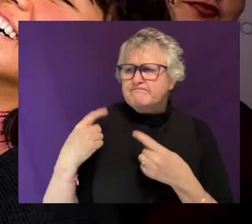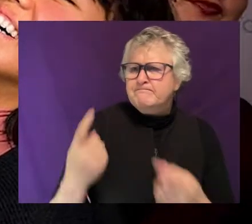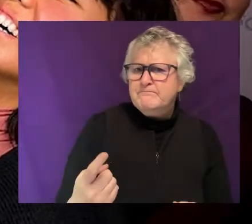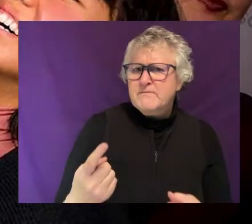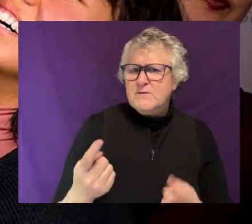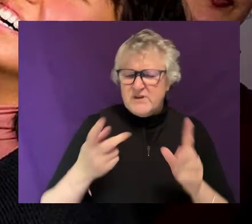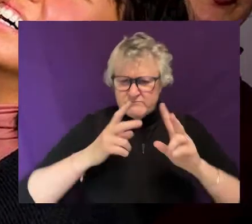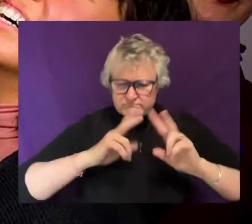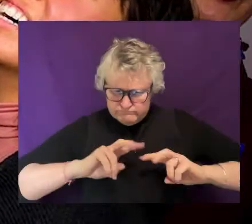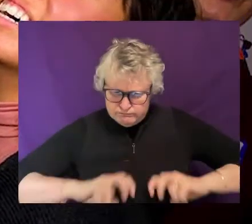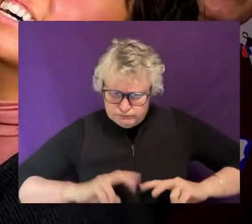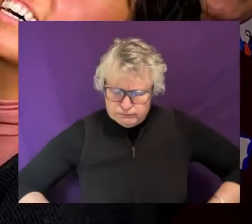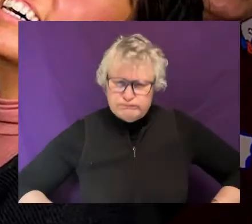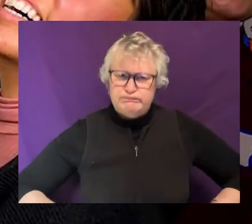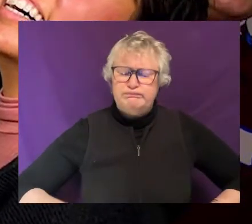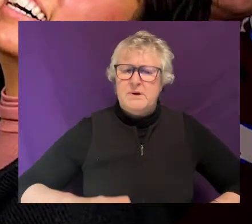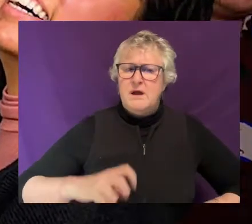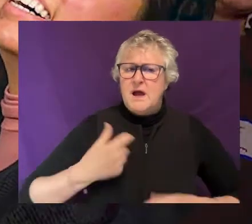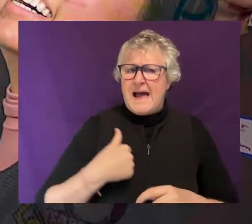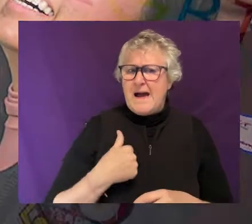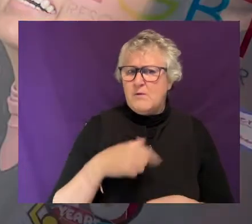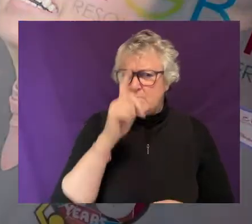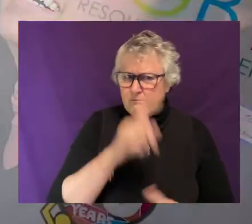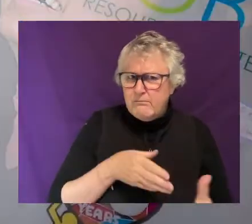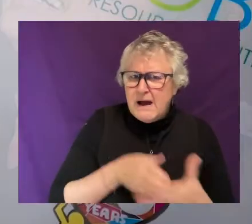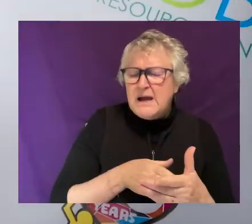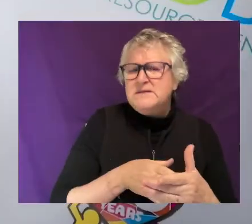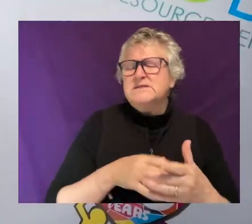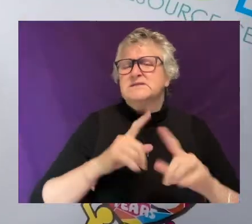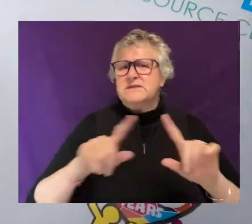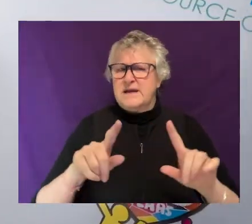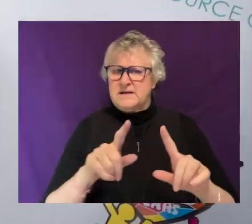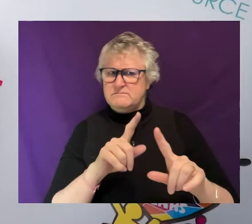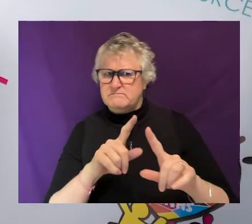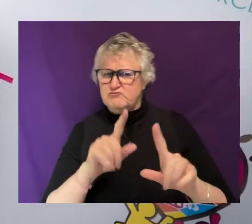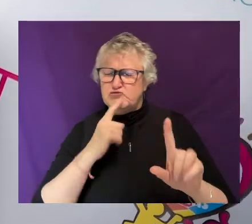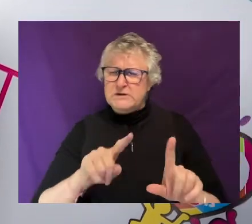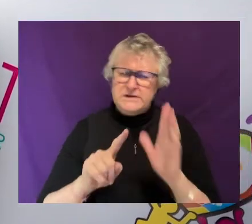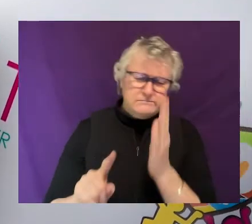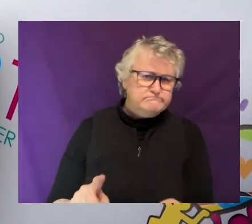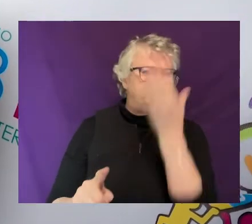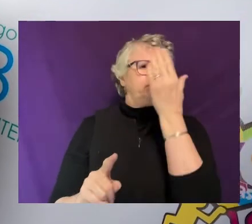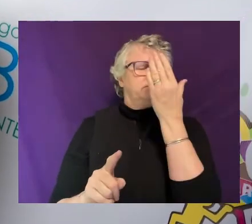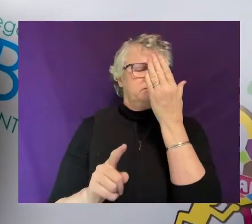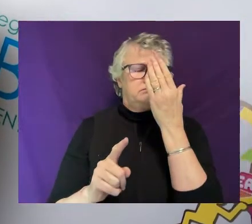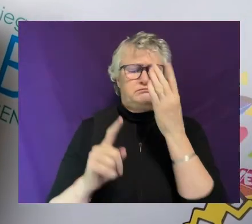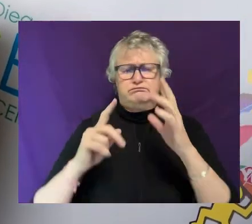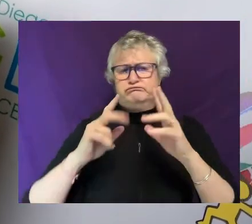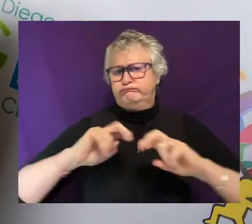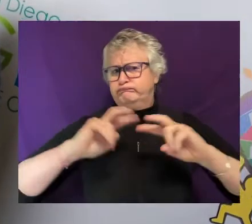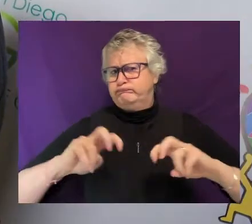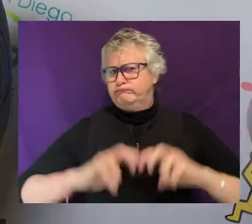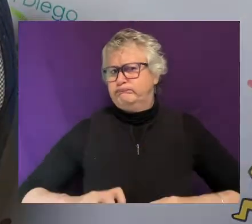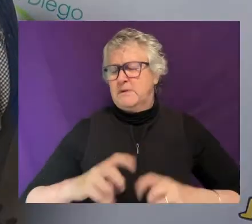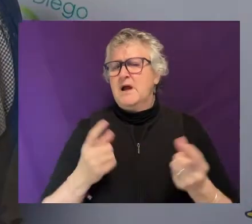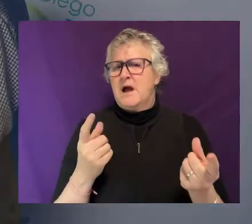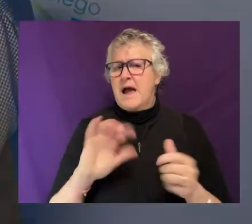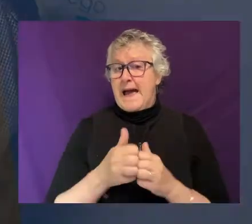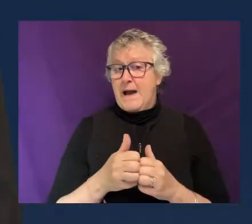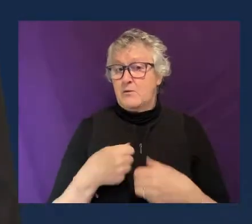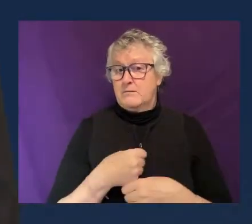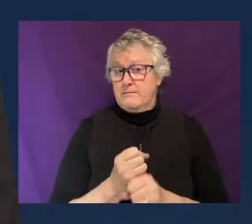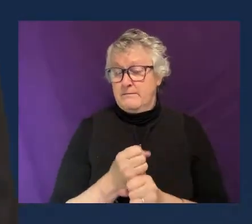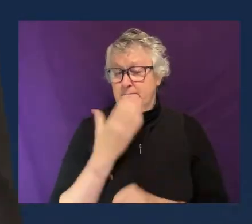our biases, and reaffirmed our commitment to equity, diversity, and inclusion. We have rededicated ourselves